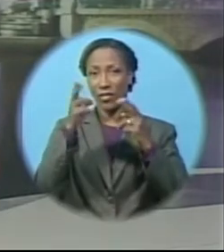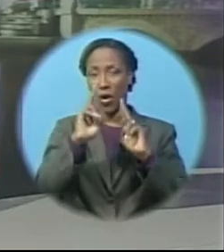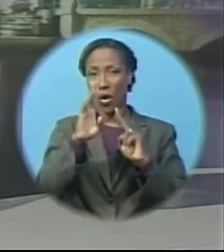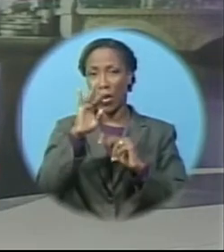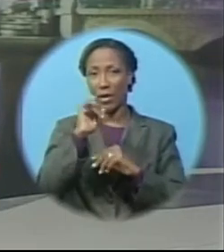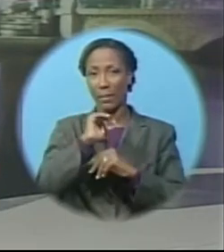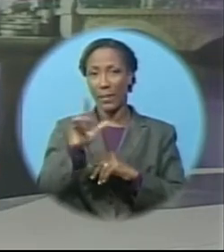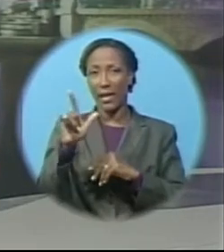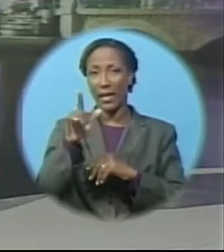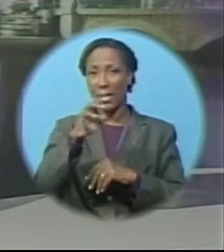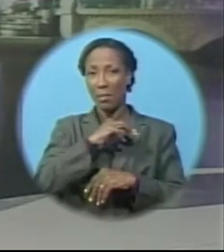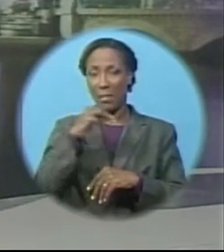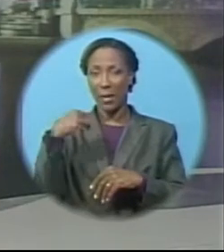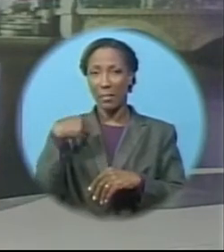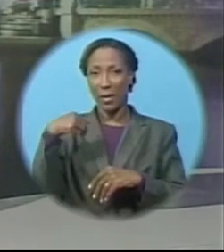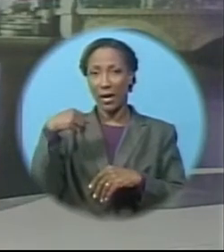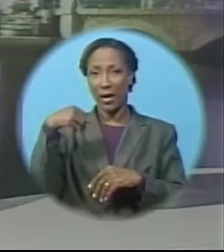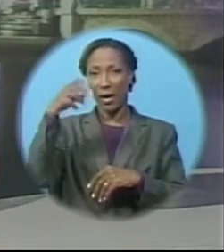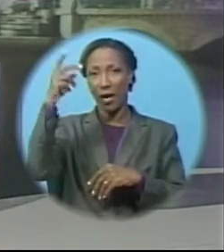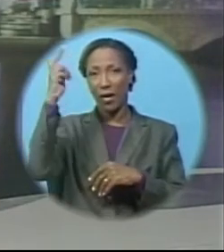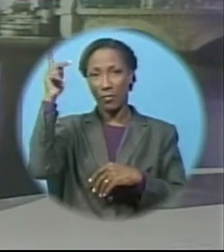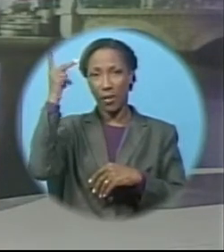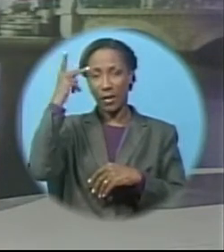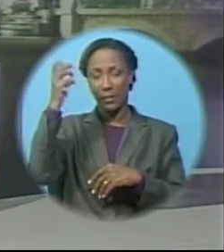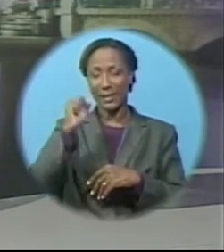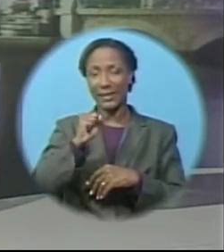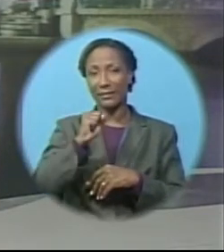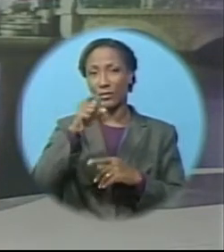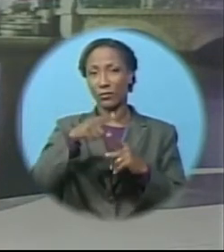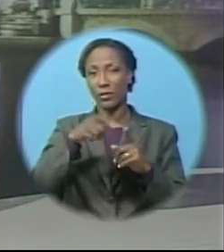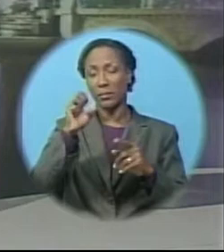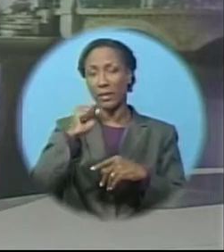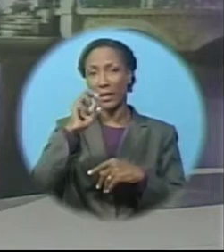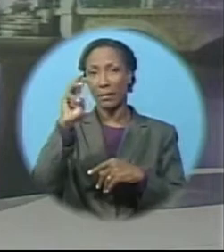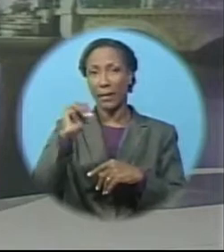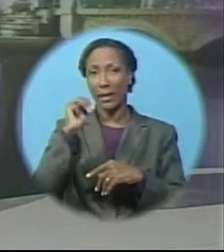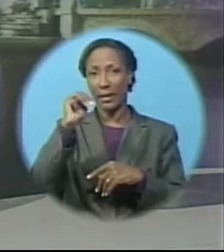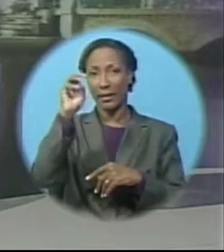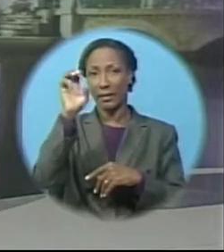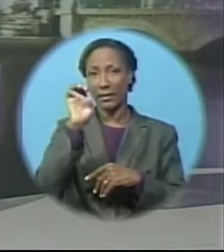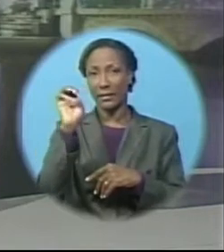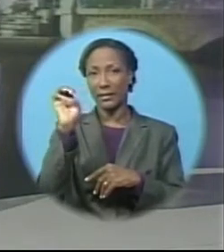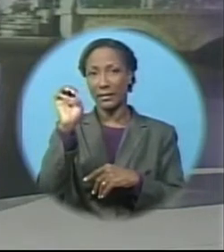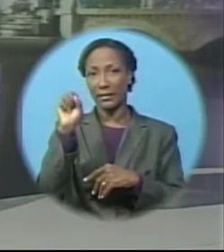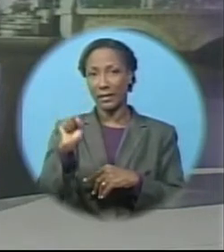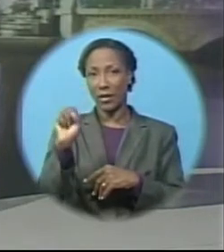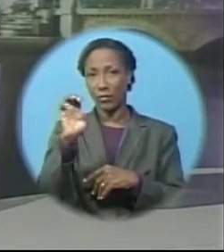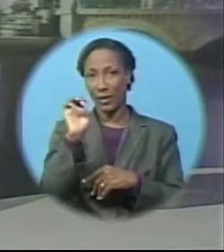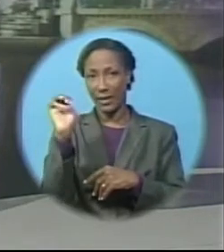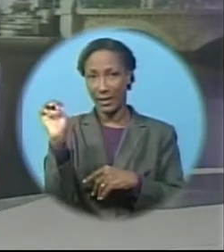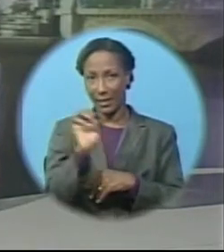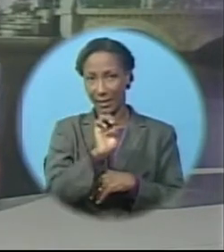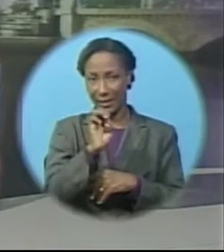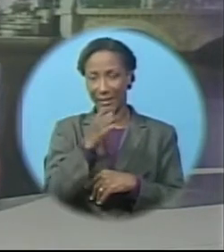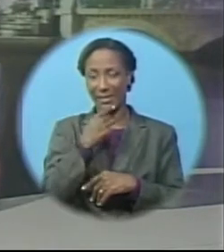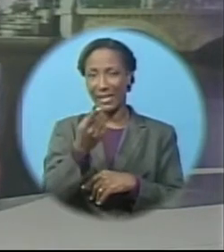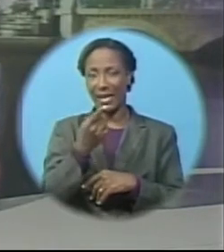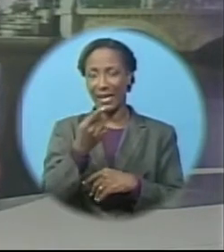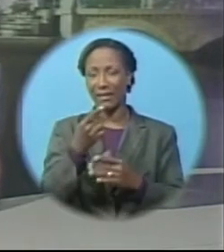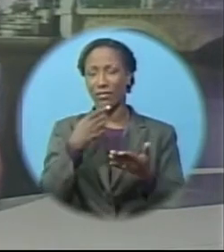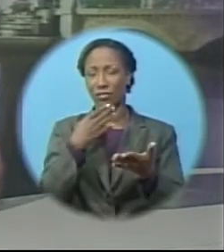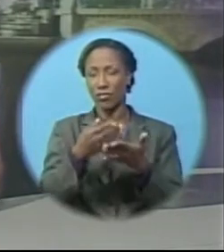Parliament for St. Michael South East, Santia Bradshaw, says it is a perfect example of how far we have come as an independent